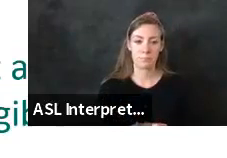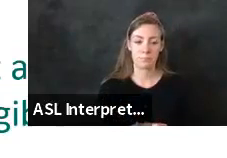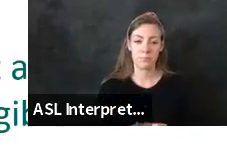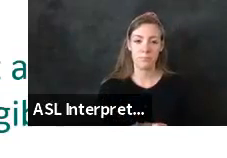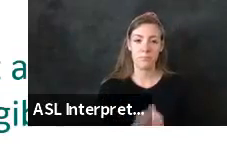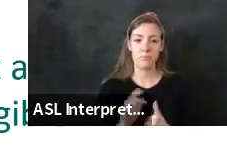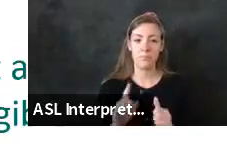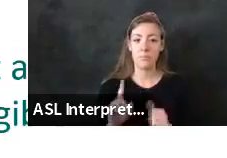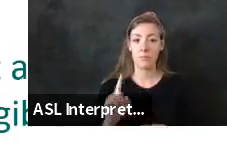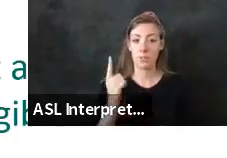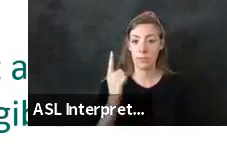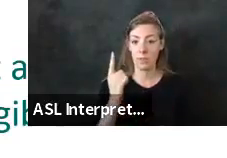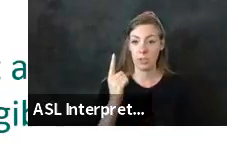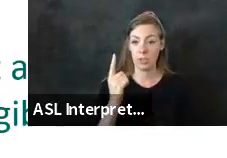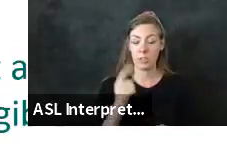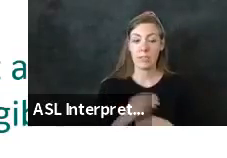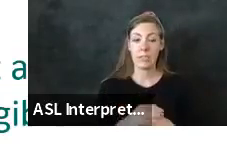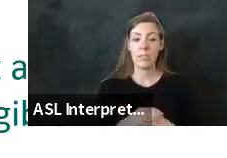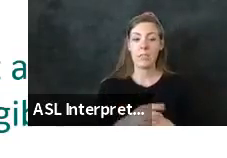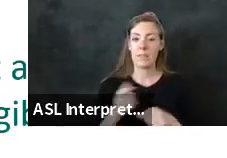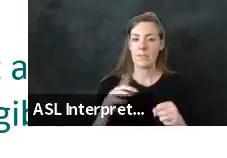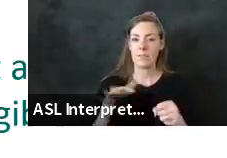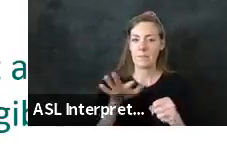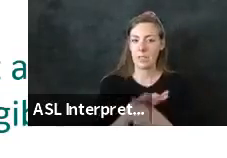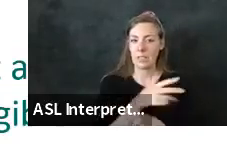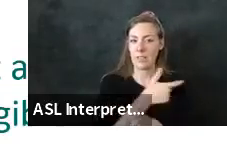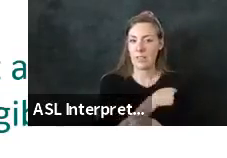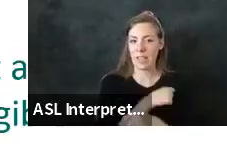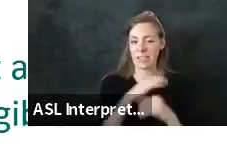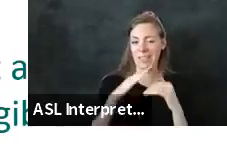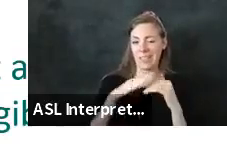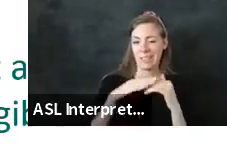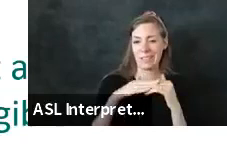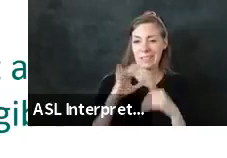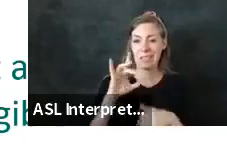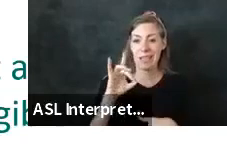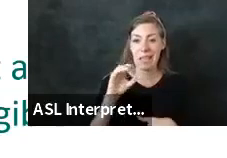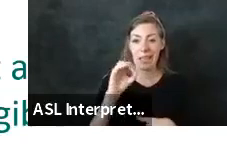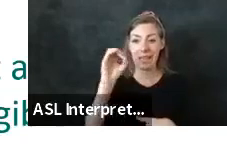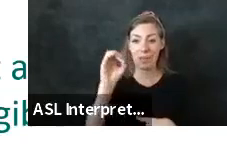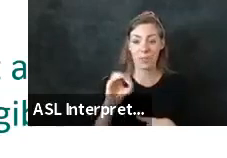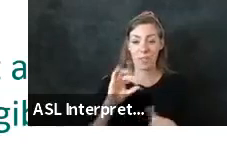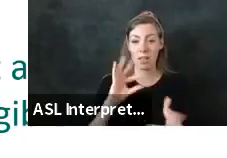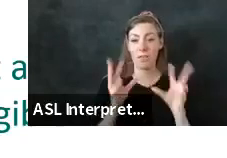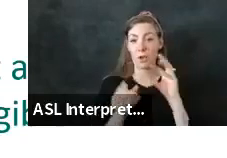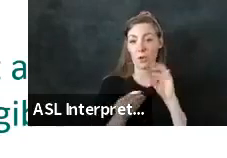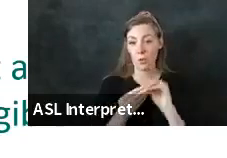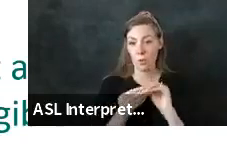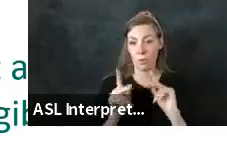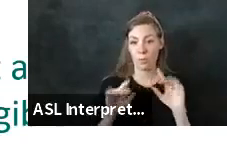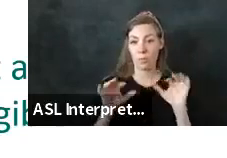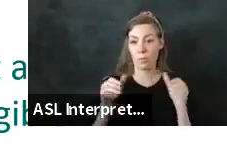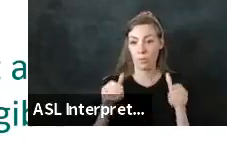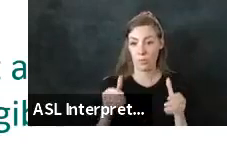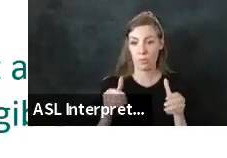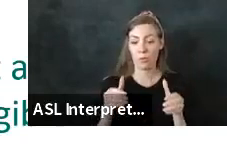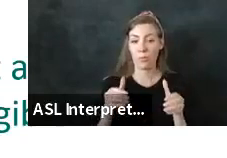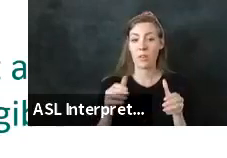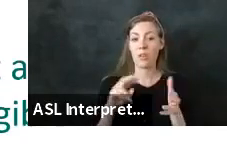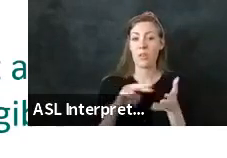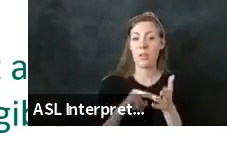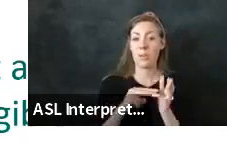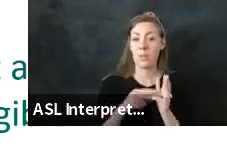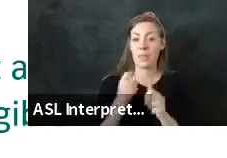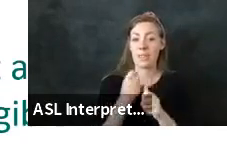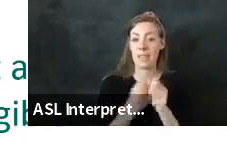first option is that we fully vaccinate at least 80% of our total population. So that's everyone